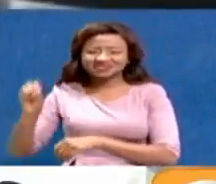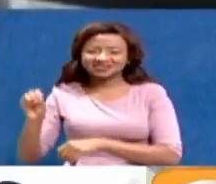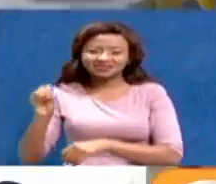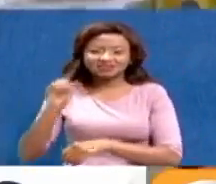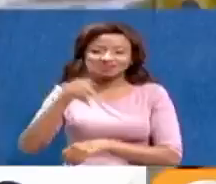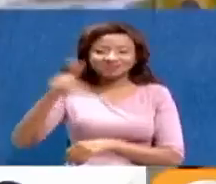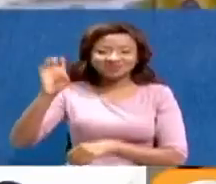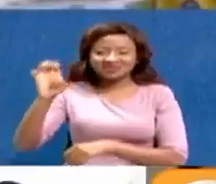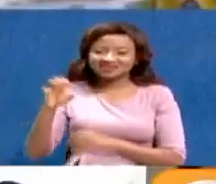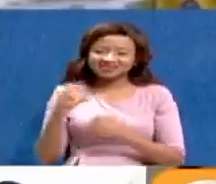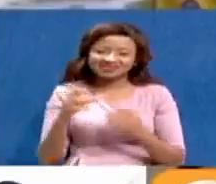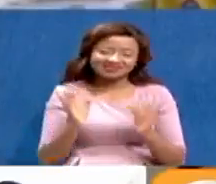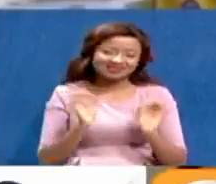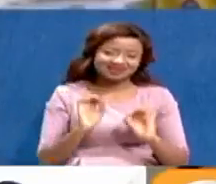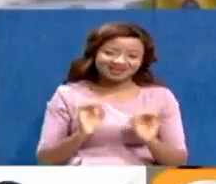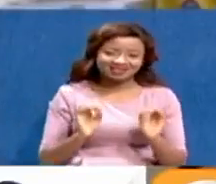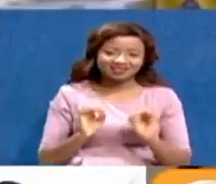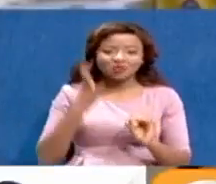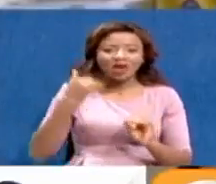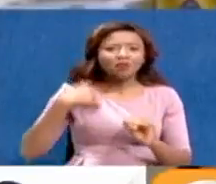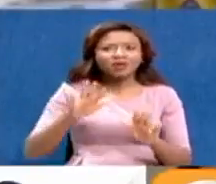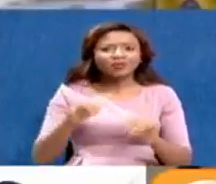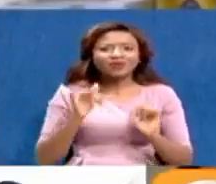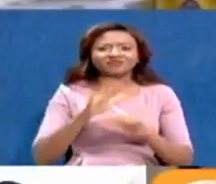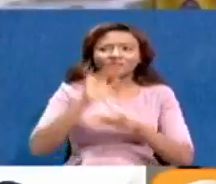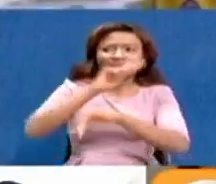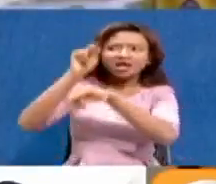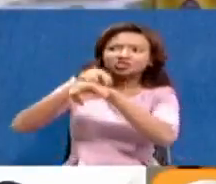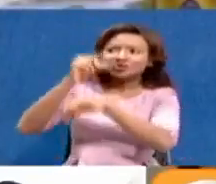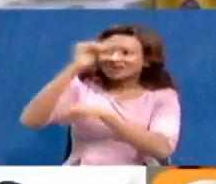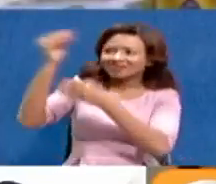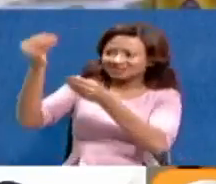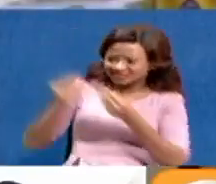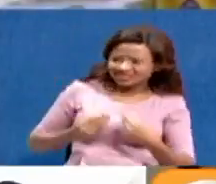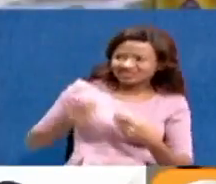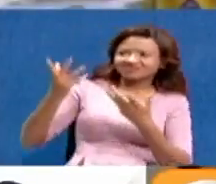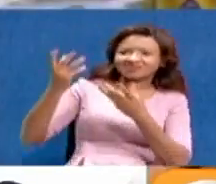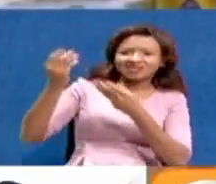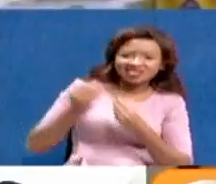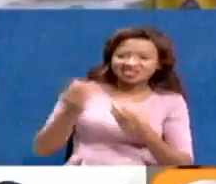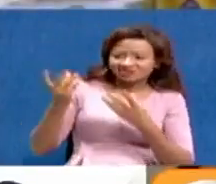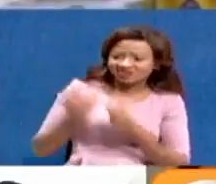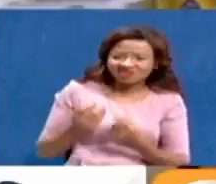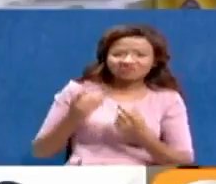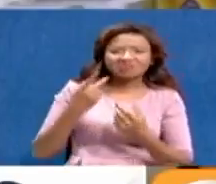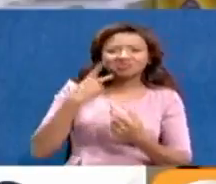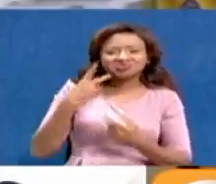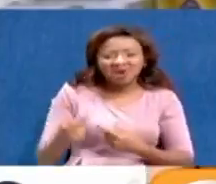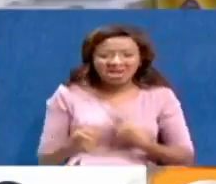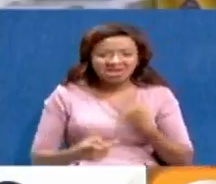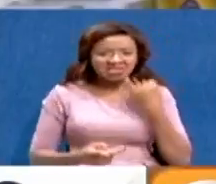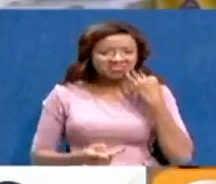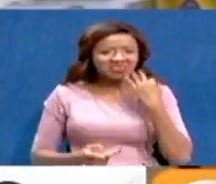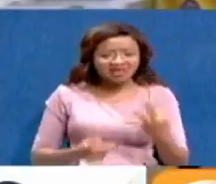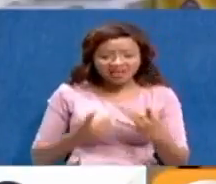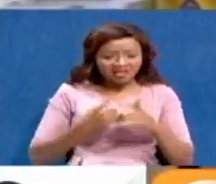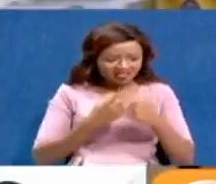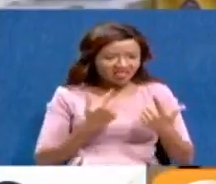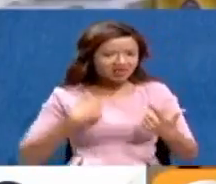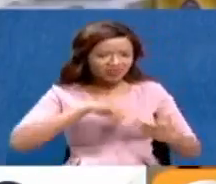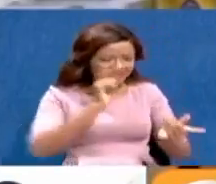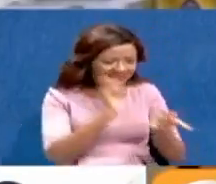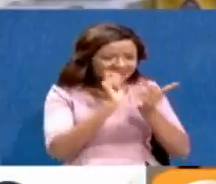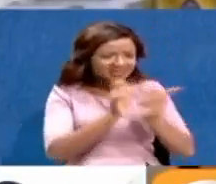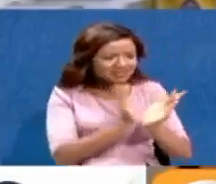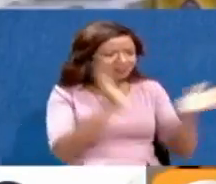kutoka kwa national government zije pako kuchini kwa county. Tunaletua pengine 200, 300 na tulianza mass testing tukapata kwamba watu